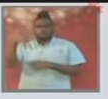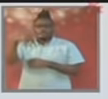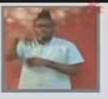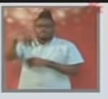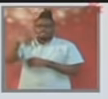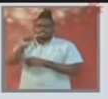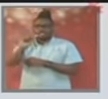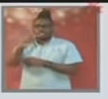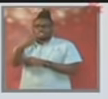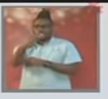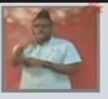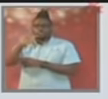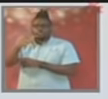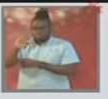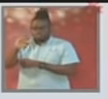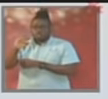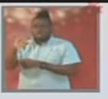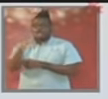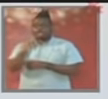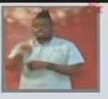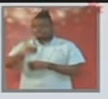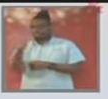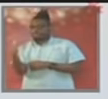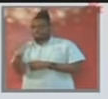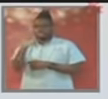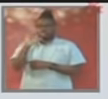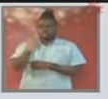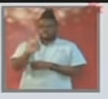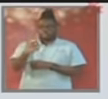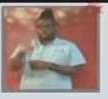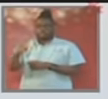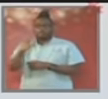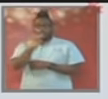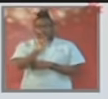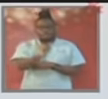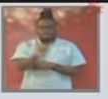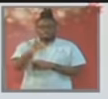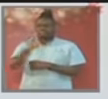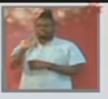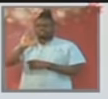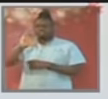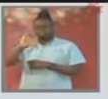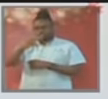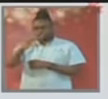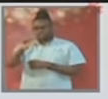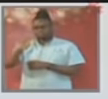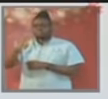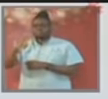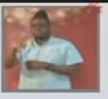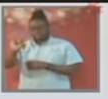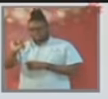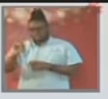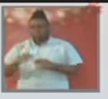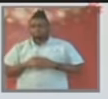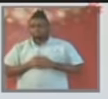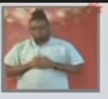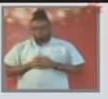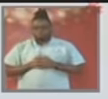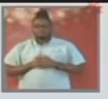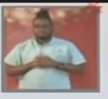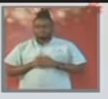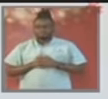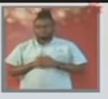Kingdom Islands, and Dr. Miriam Abdul-Richards, Principal Medical Officer for Institutions. I am